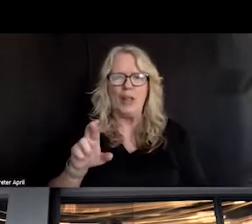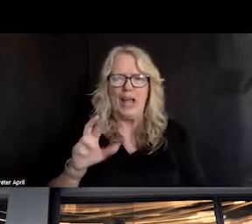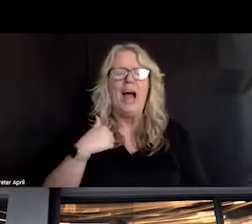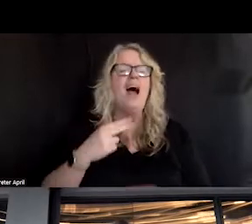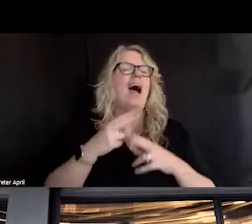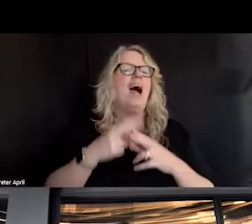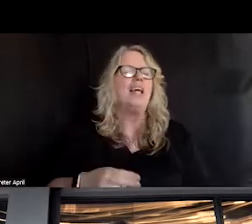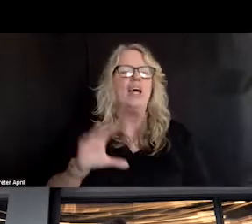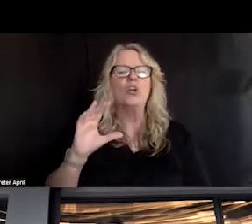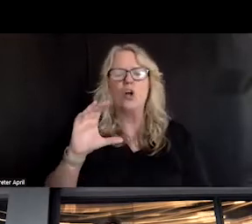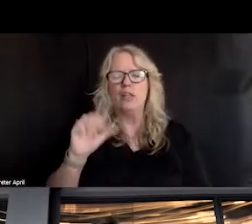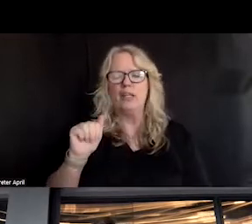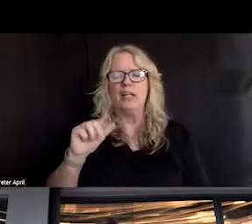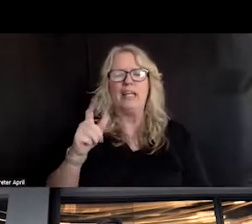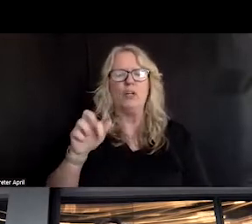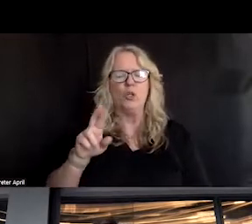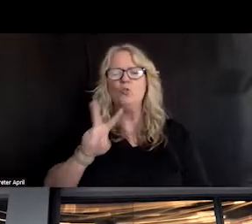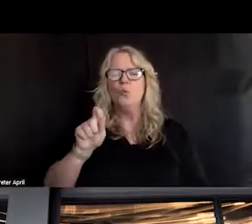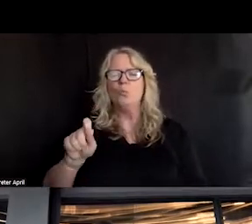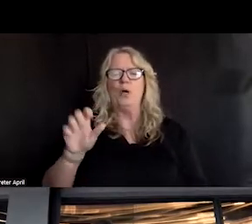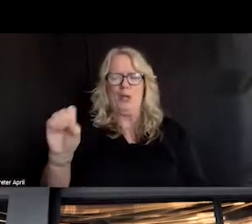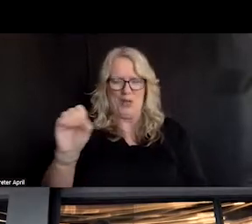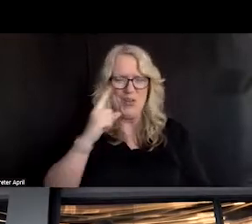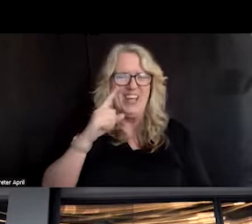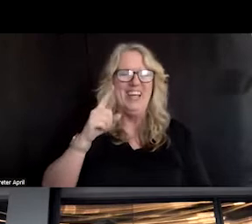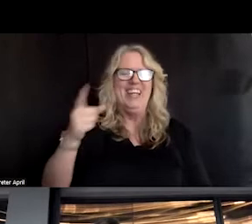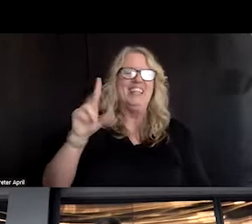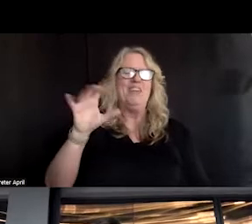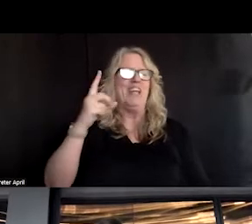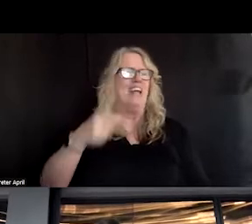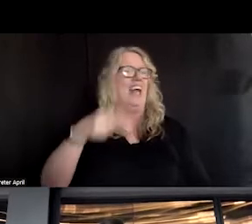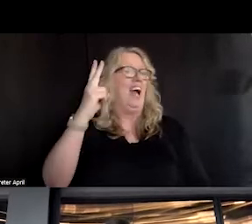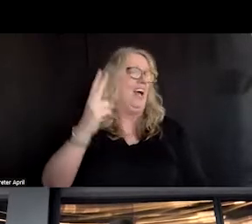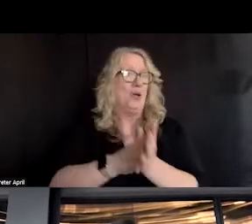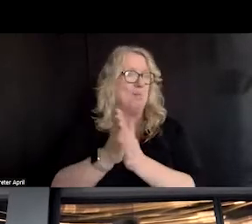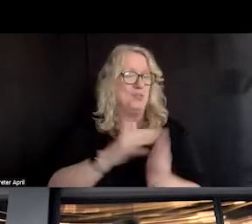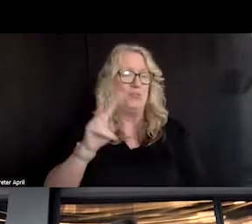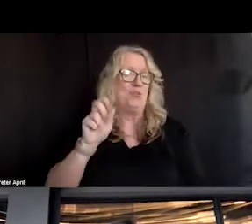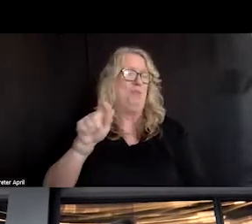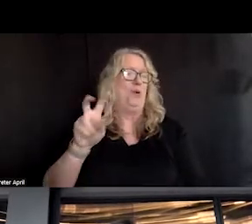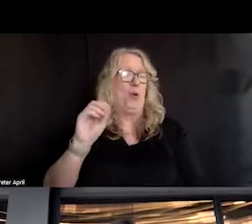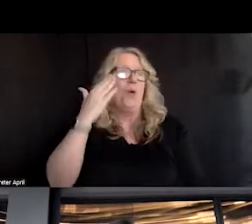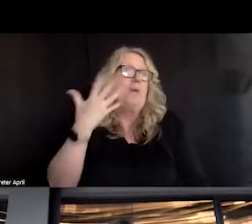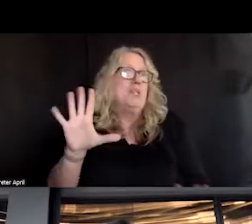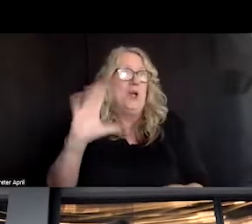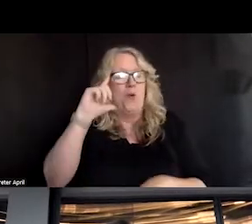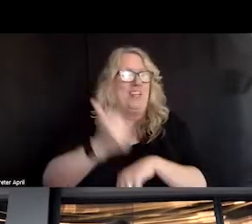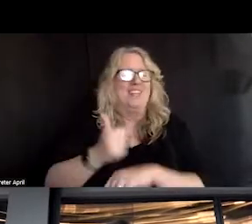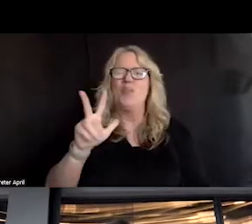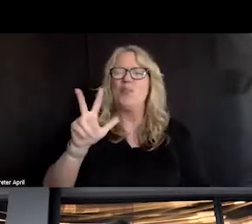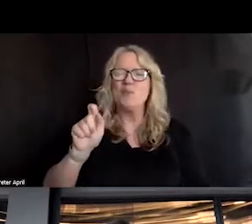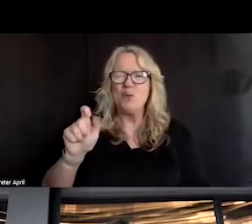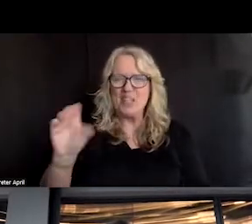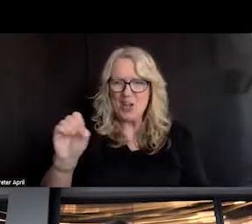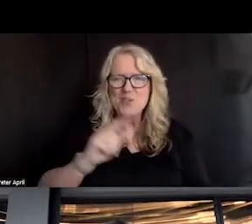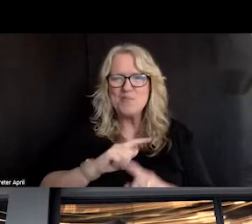calculator 2.0. I think David has higher ambitions for 2.0, or maybe he already has his mindset on 3.0, but we think that